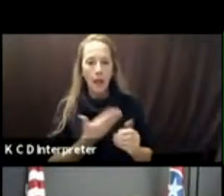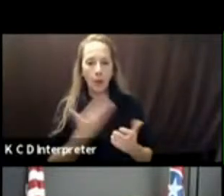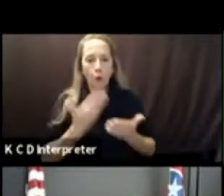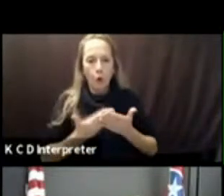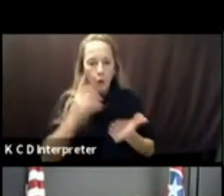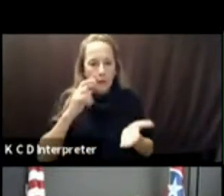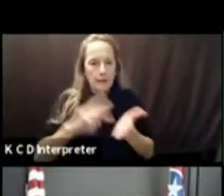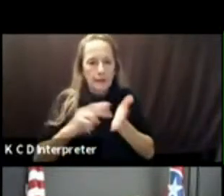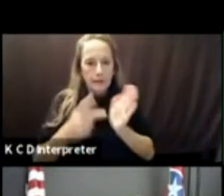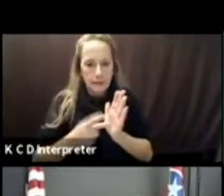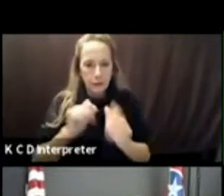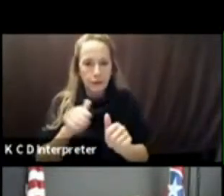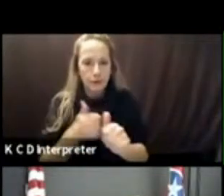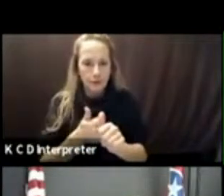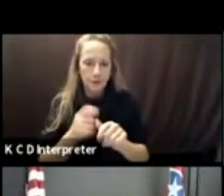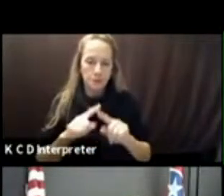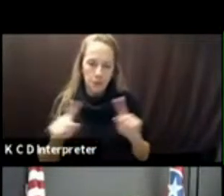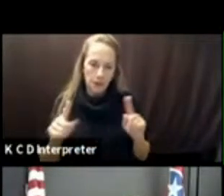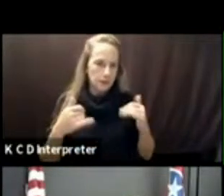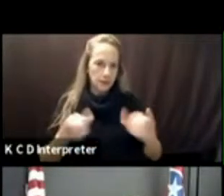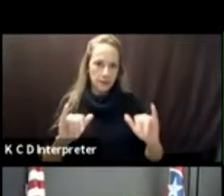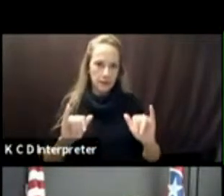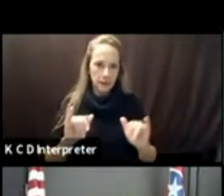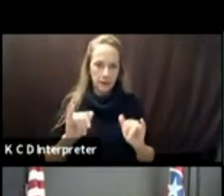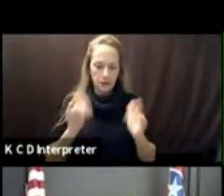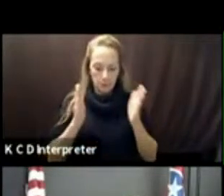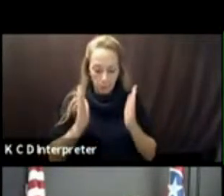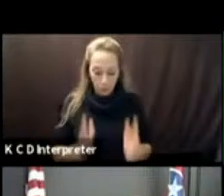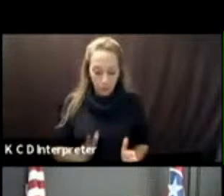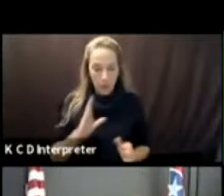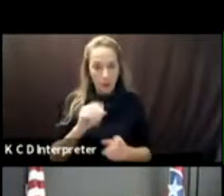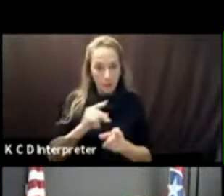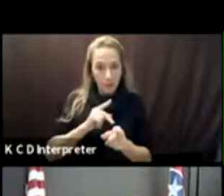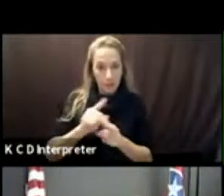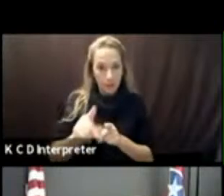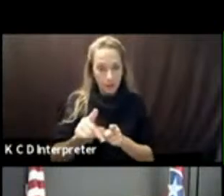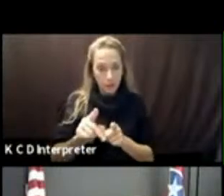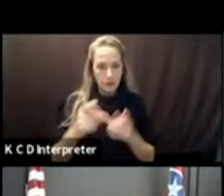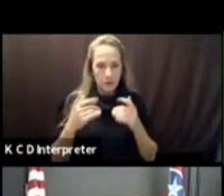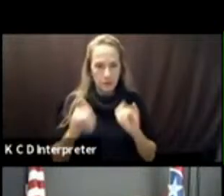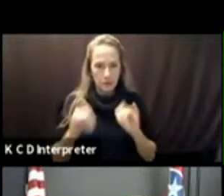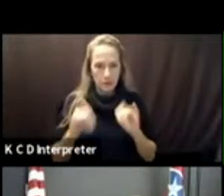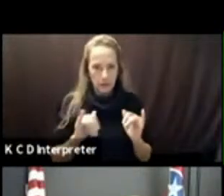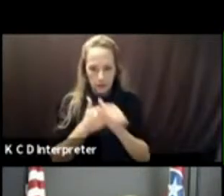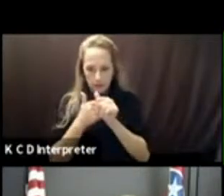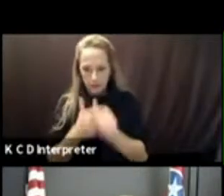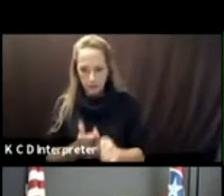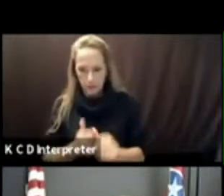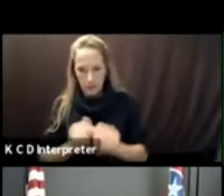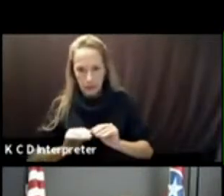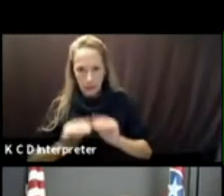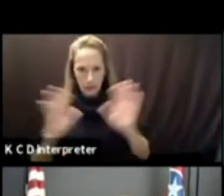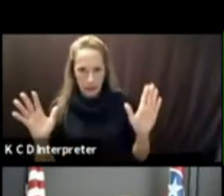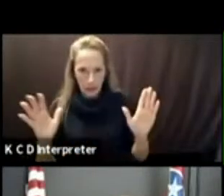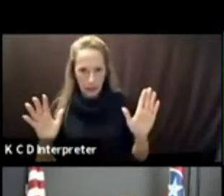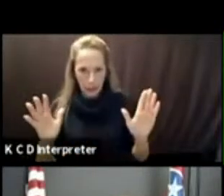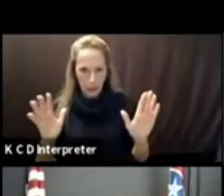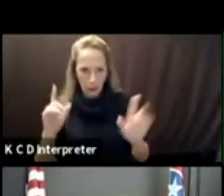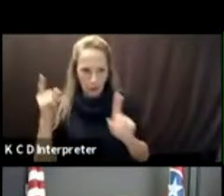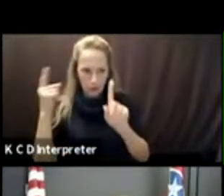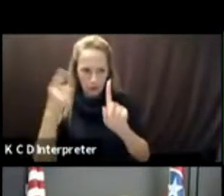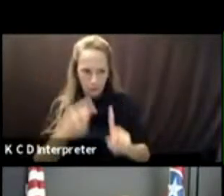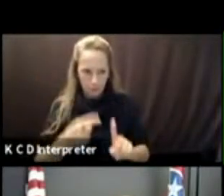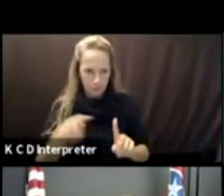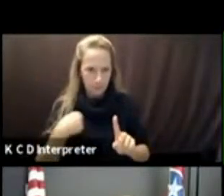would rather personally and professionally and us as a group err on the side of being very clear. We